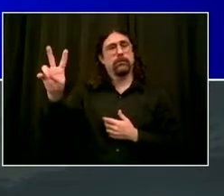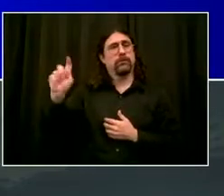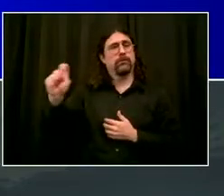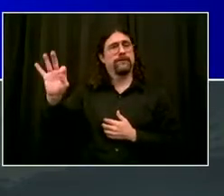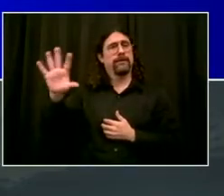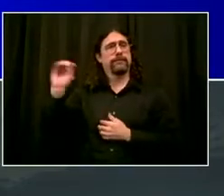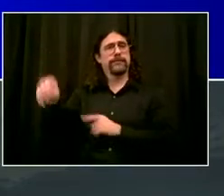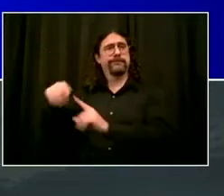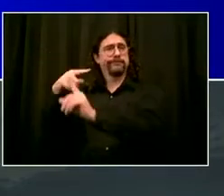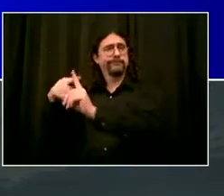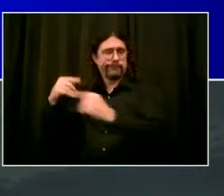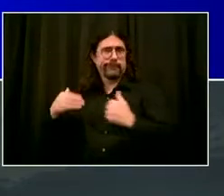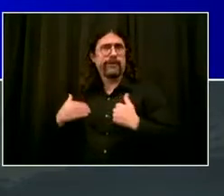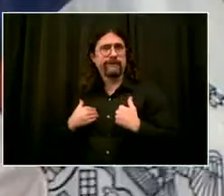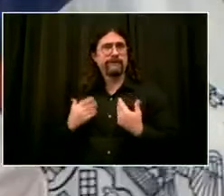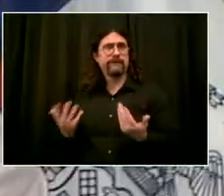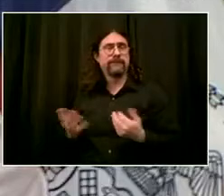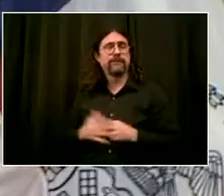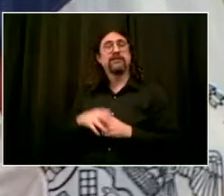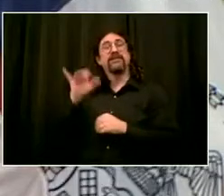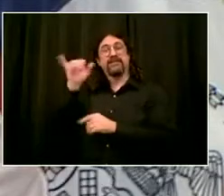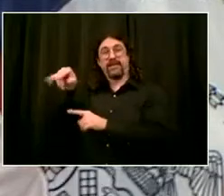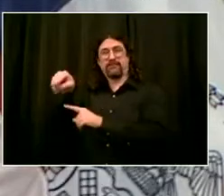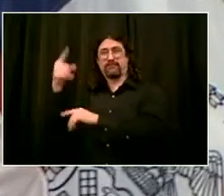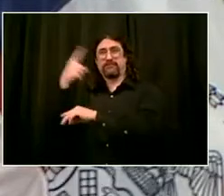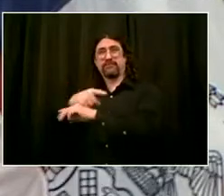3.06% okay few words in